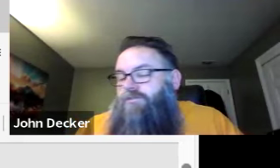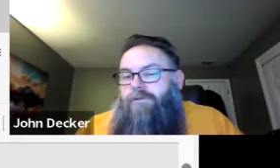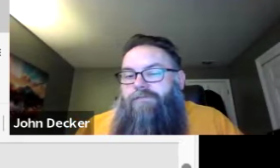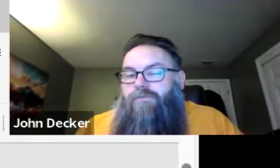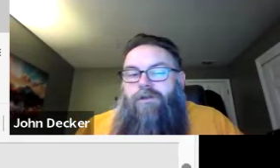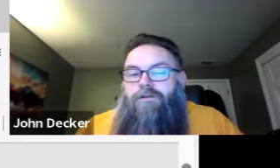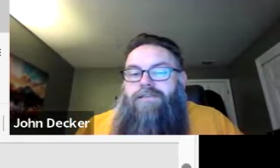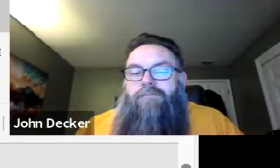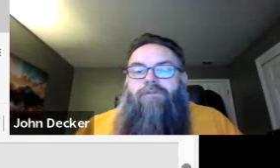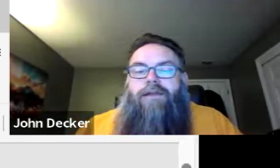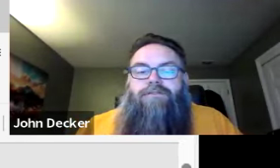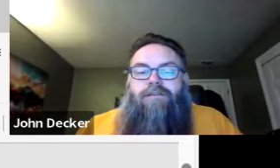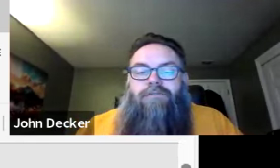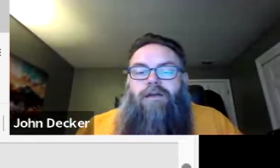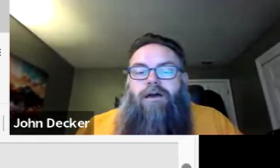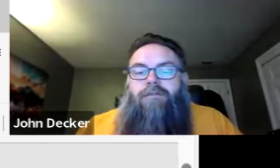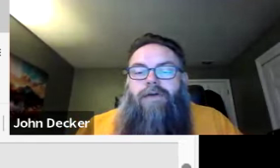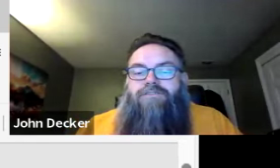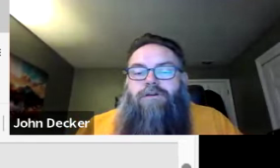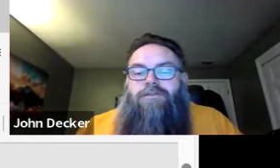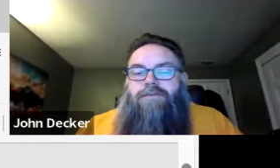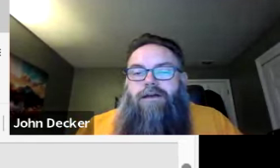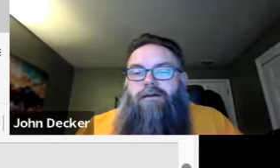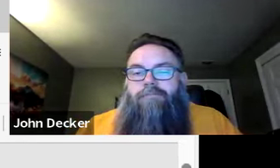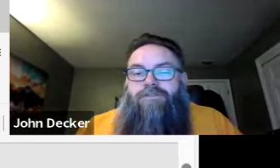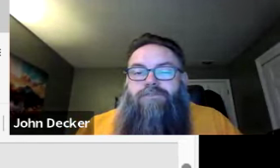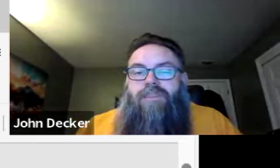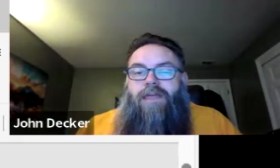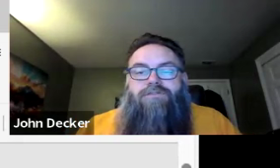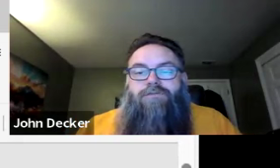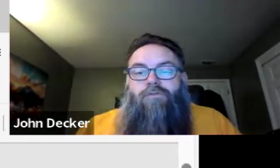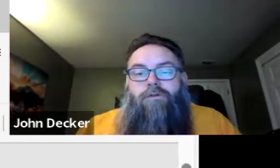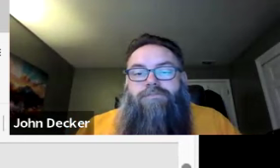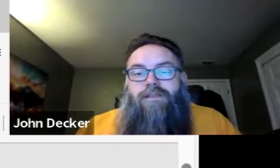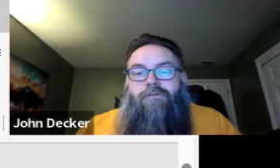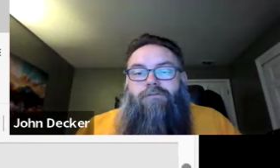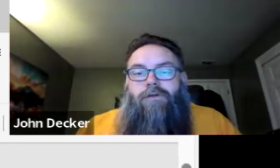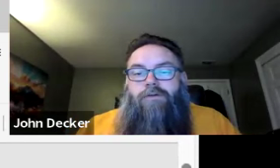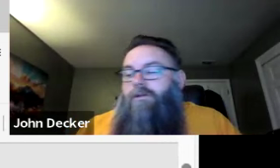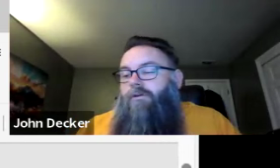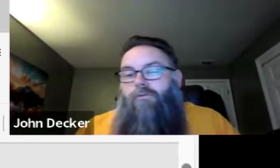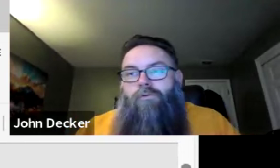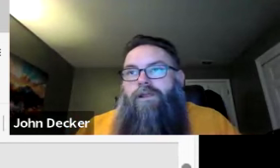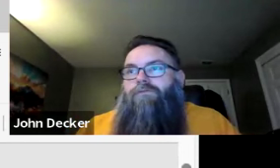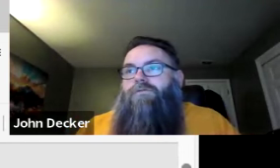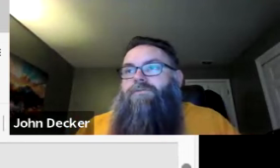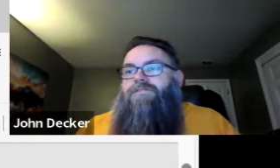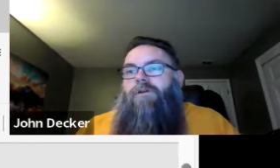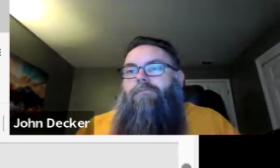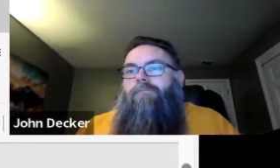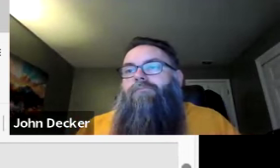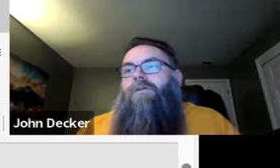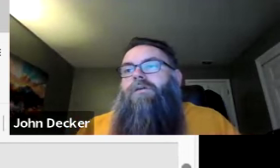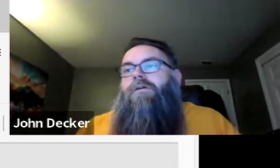Michelle mentioned we only have 310 providers that have not gotten back to us, but there's about 1,000 forms that are out there we're waiting for a